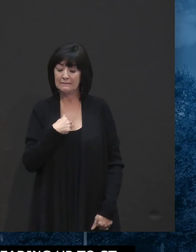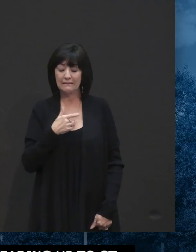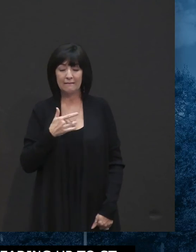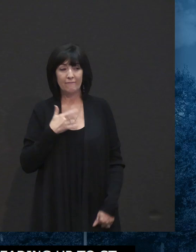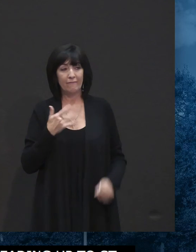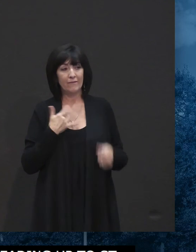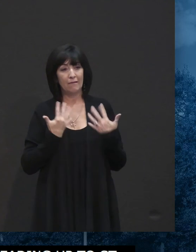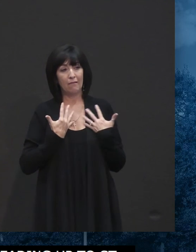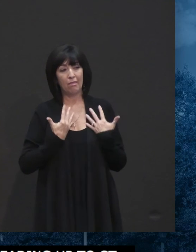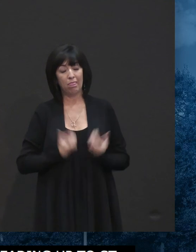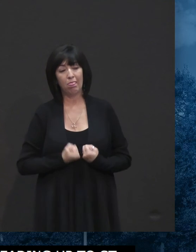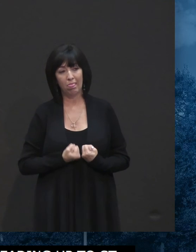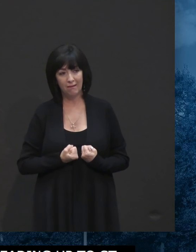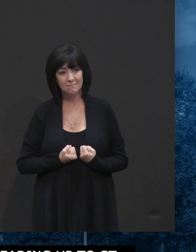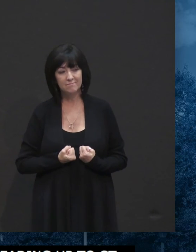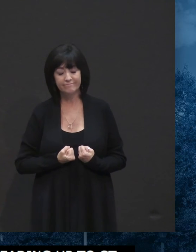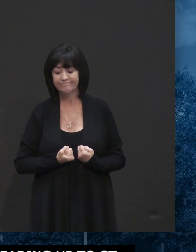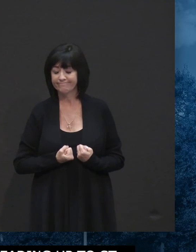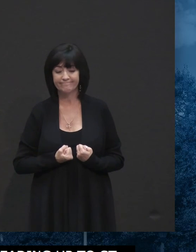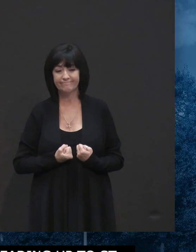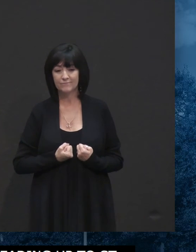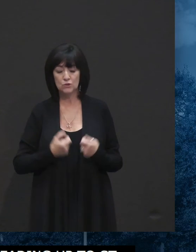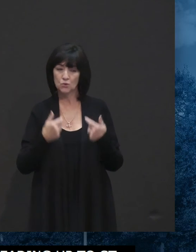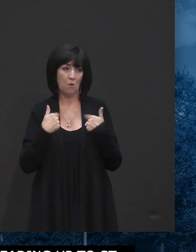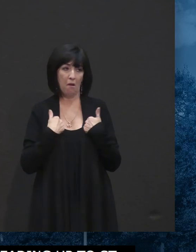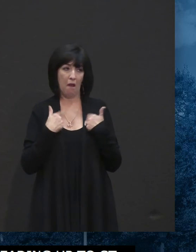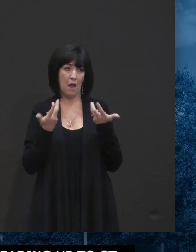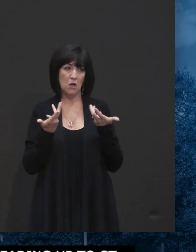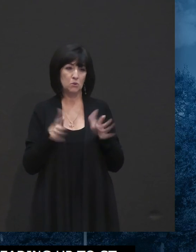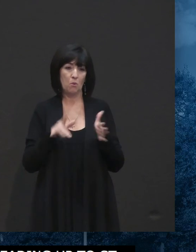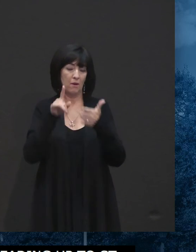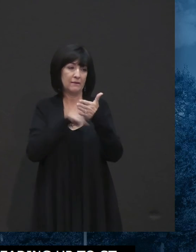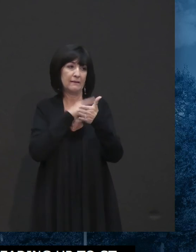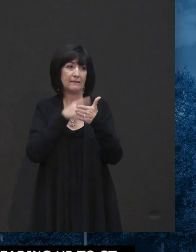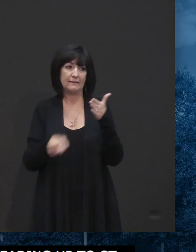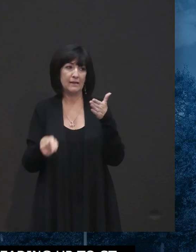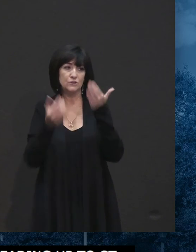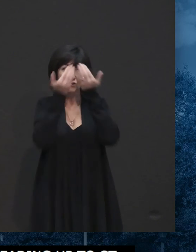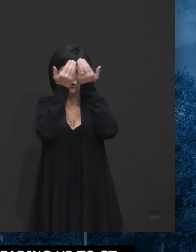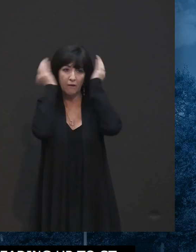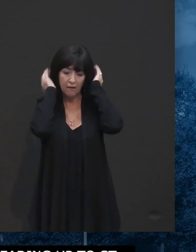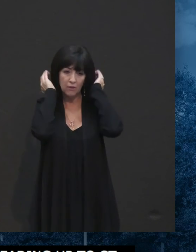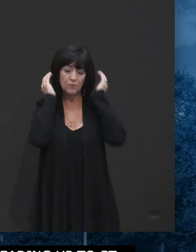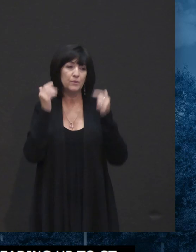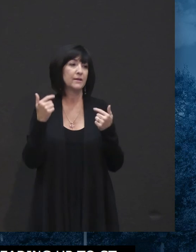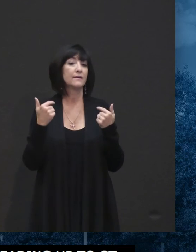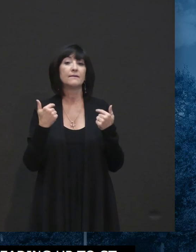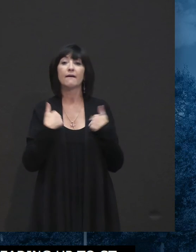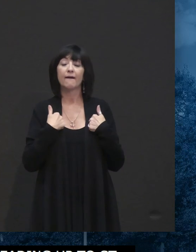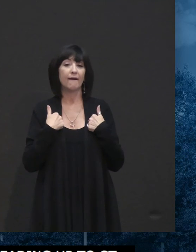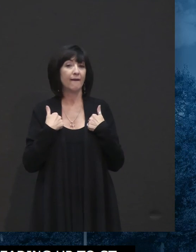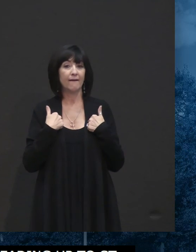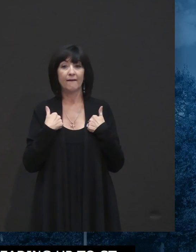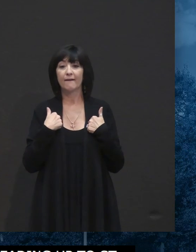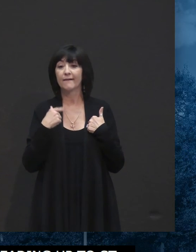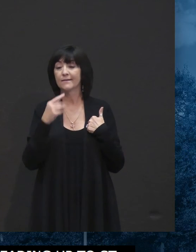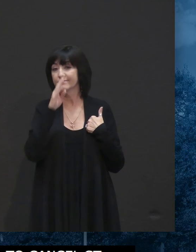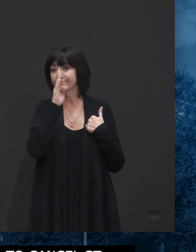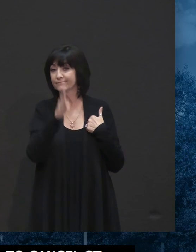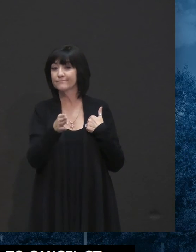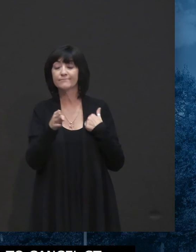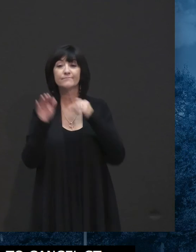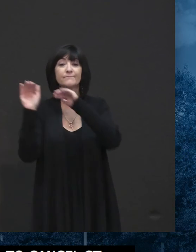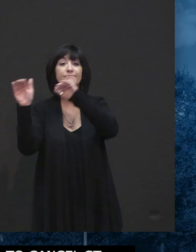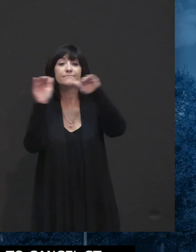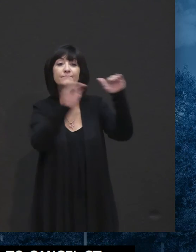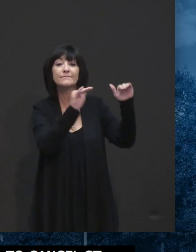didn't want to be in a position of canceling Halloween. I would just ask all Delawareans to celebrate